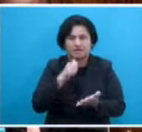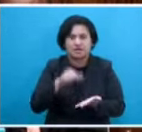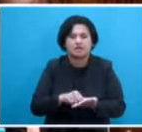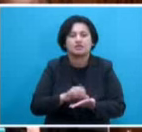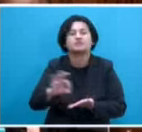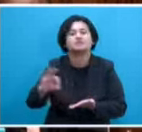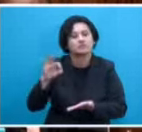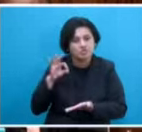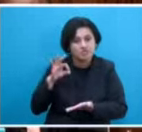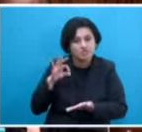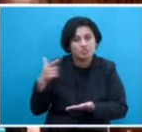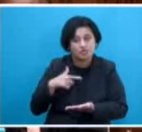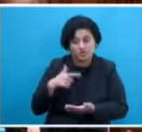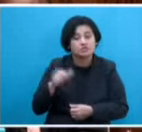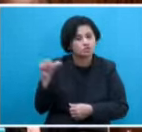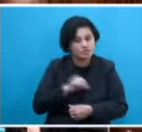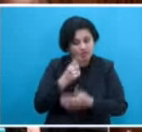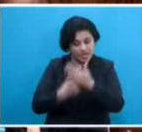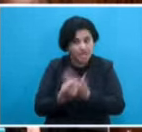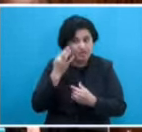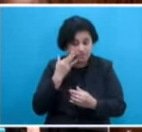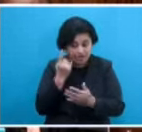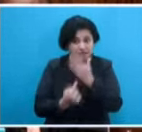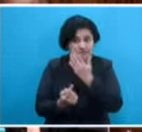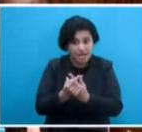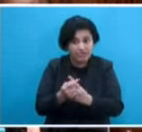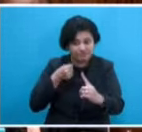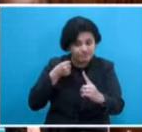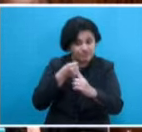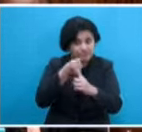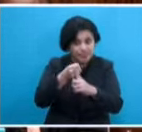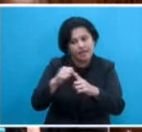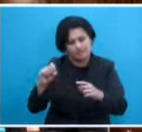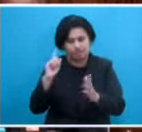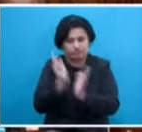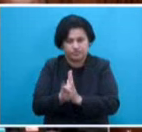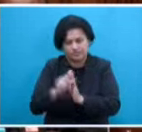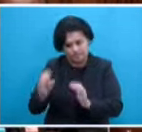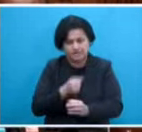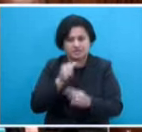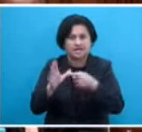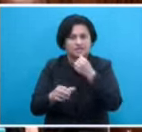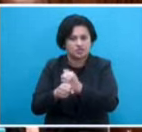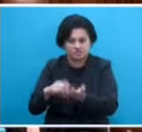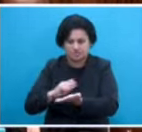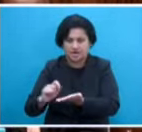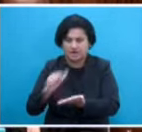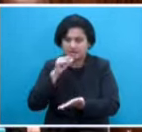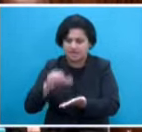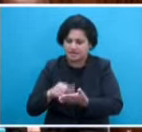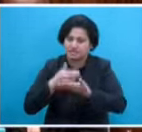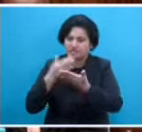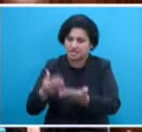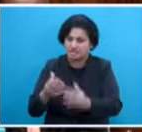next step after that Privileges Committee finding in the September sitting. This has left many of us